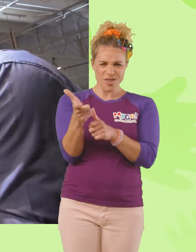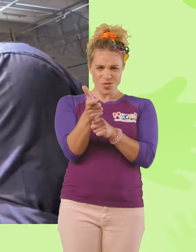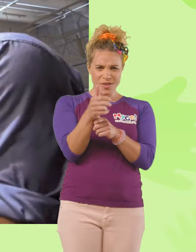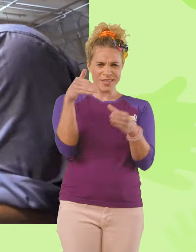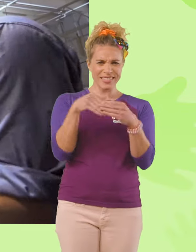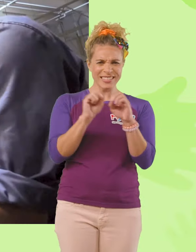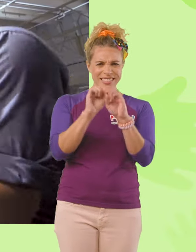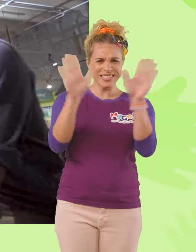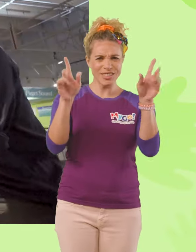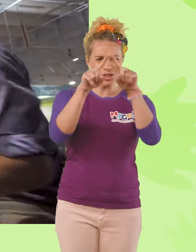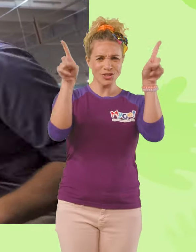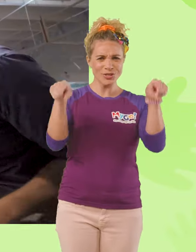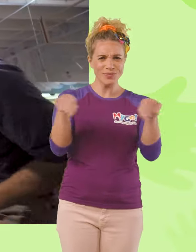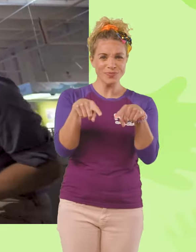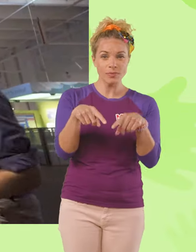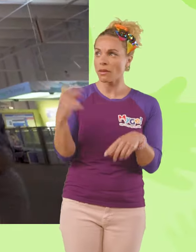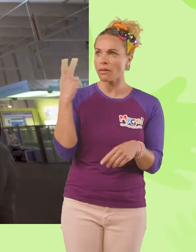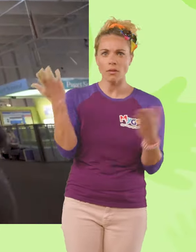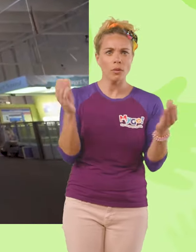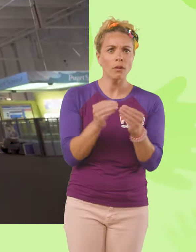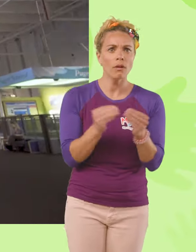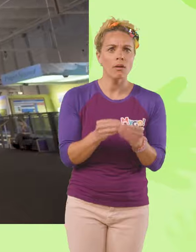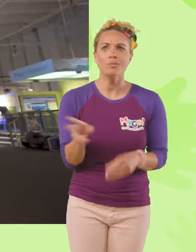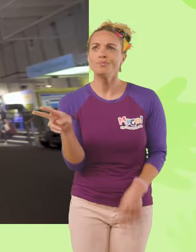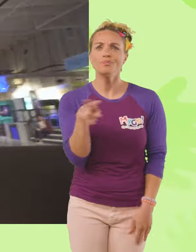cube. All right, let's see what else there is.